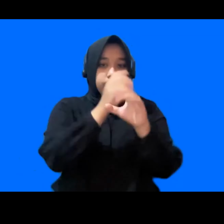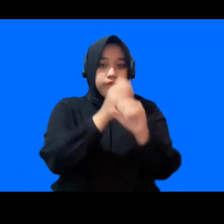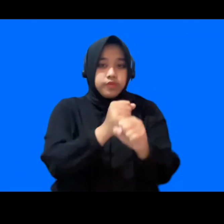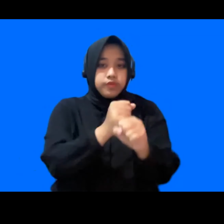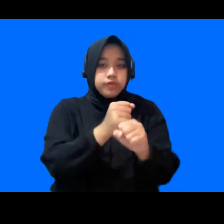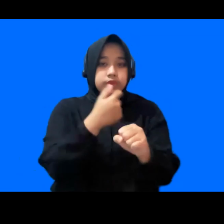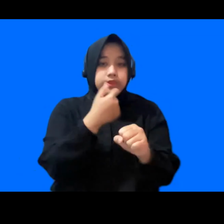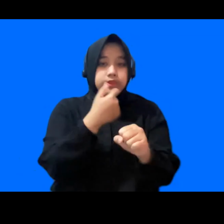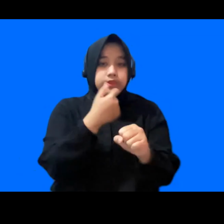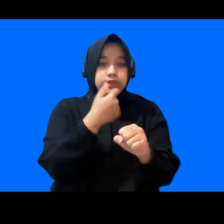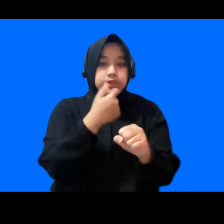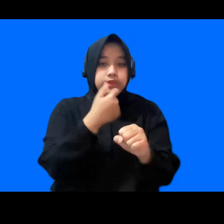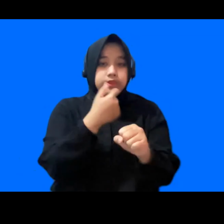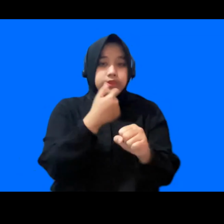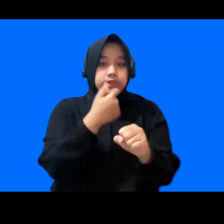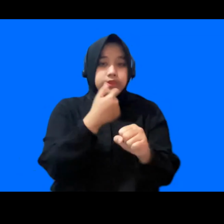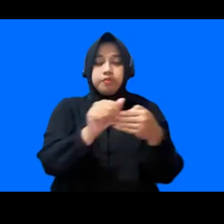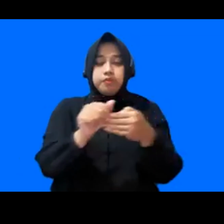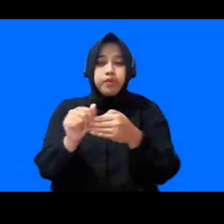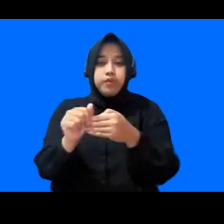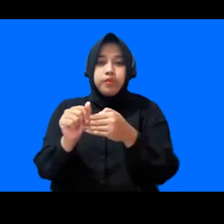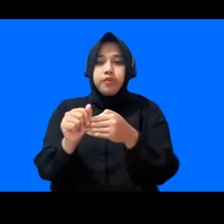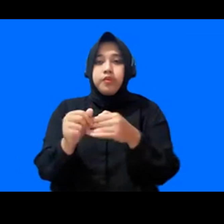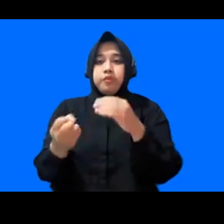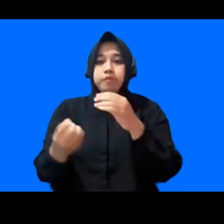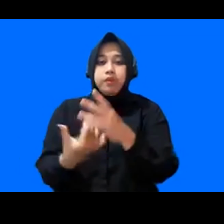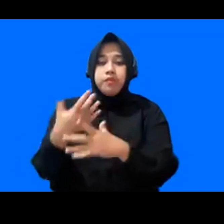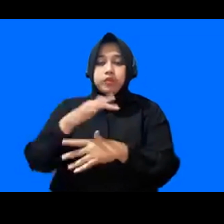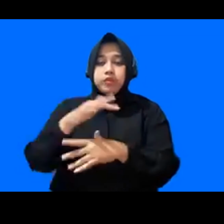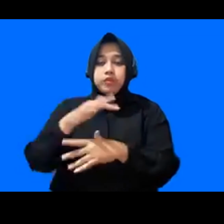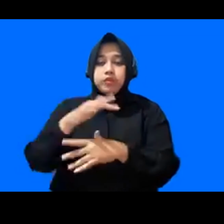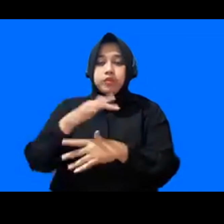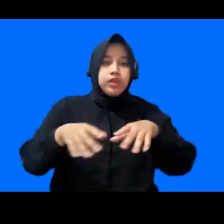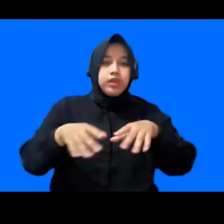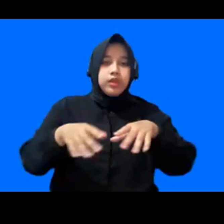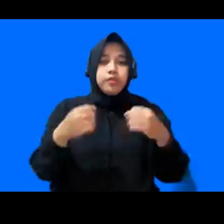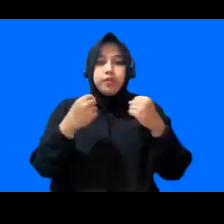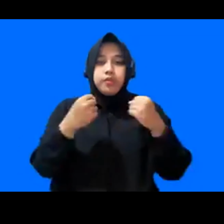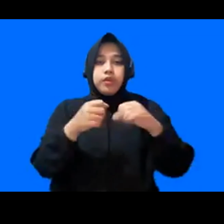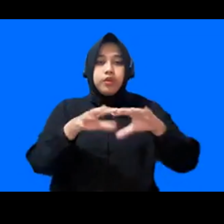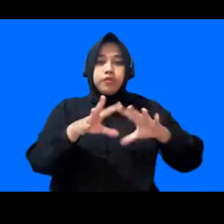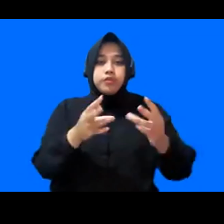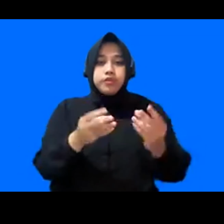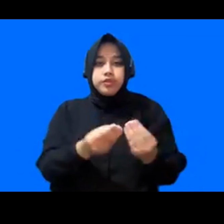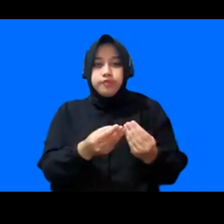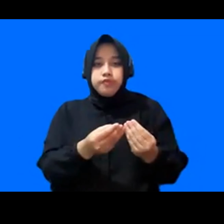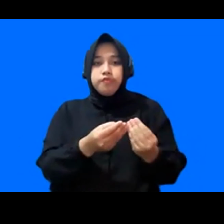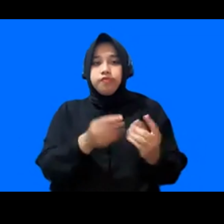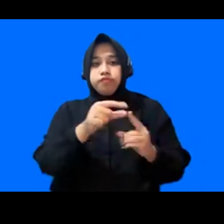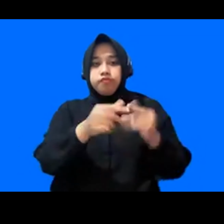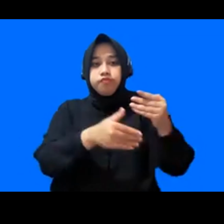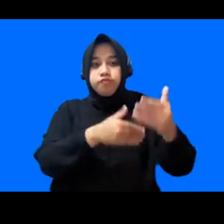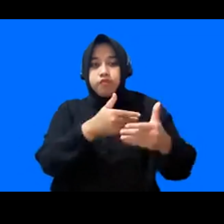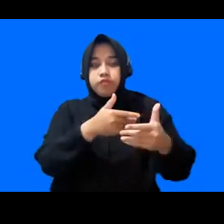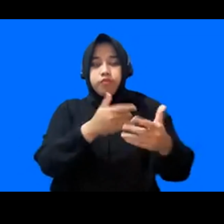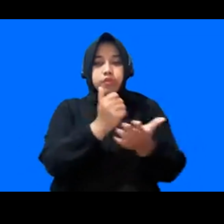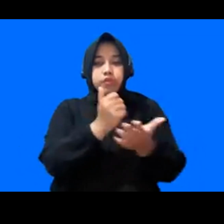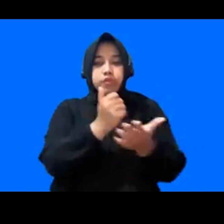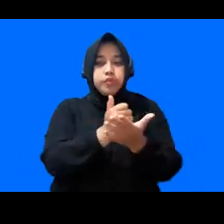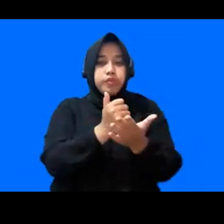All strategy for strengthening disability-inclusive development. It prioritises disability inclusive development by